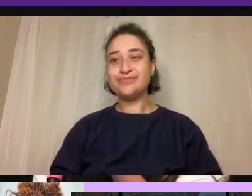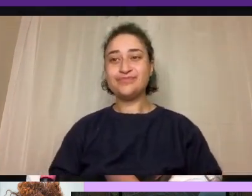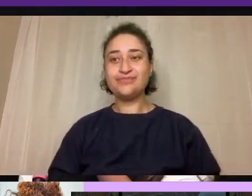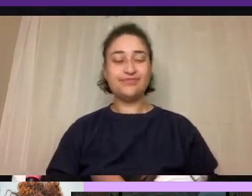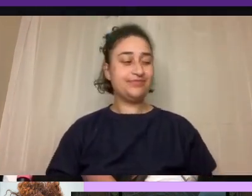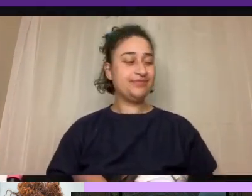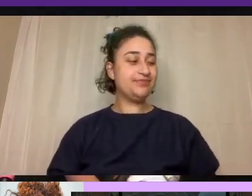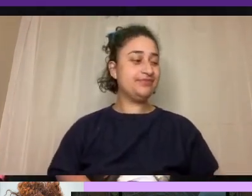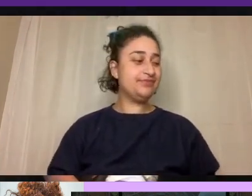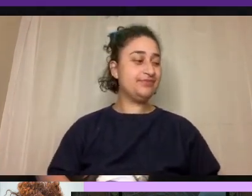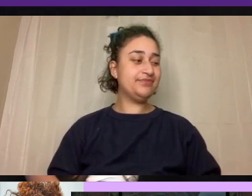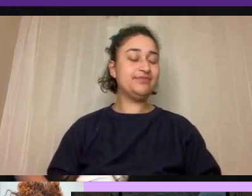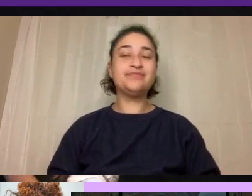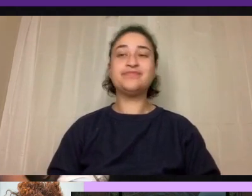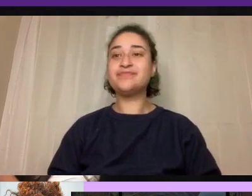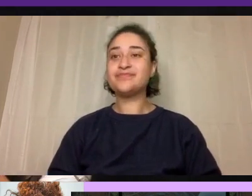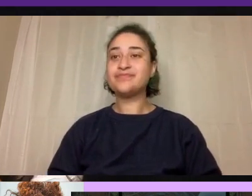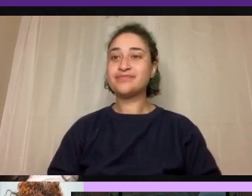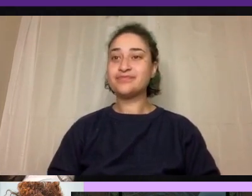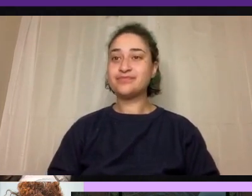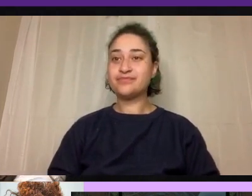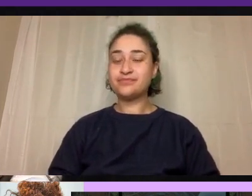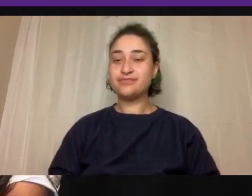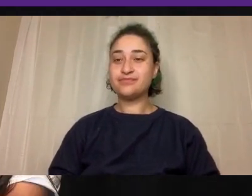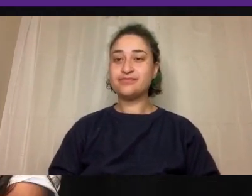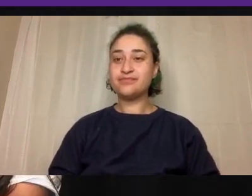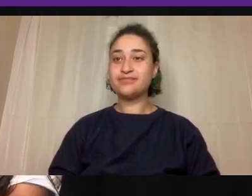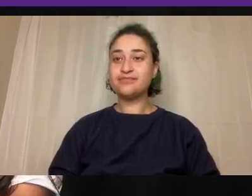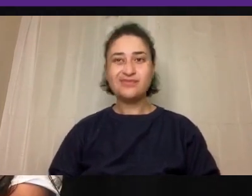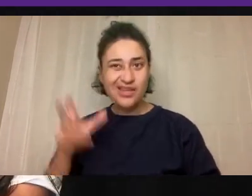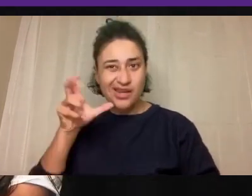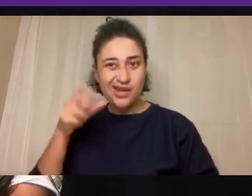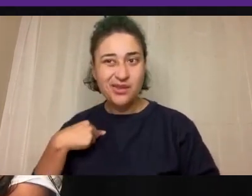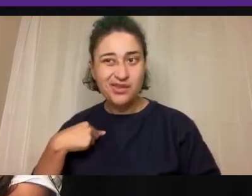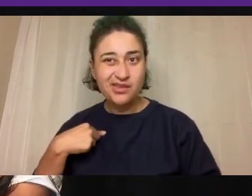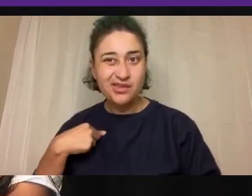Just gotta rip it out. Okay, can you hear me? Yep, okay.